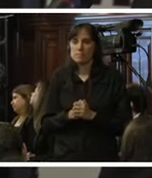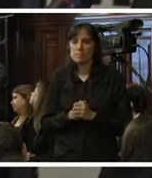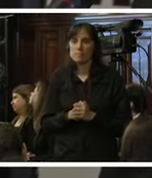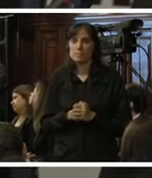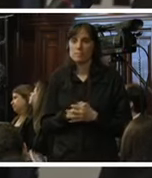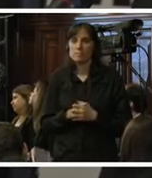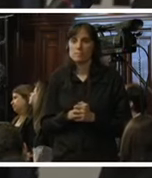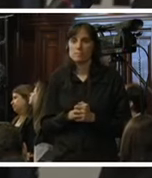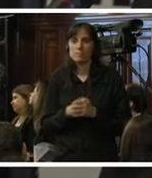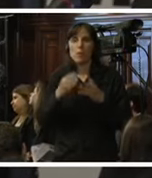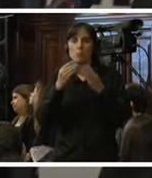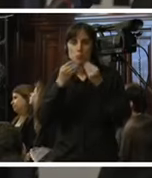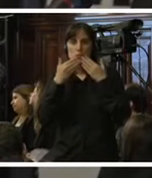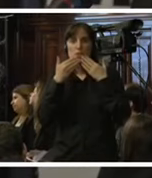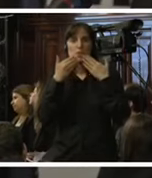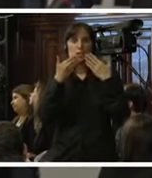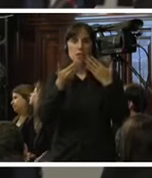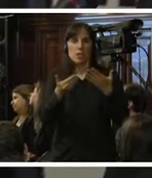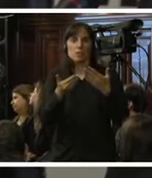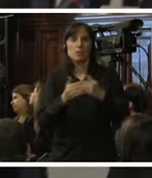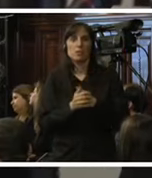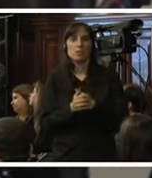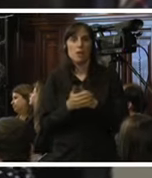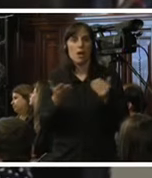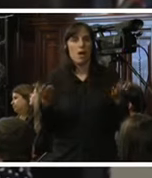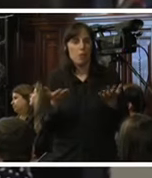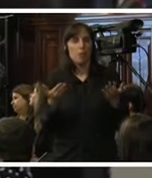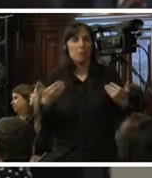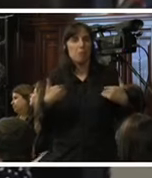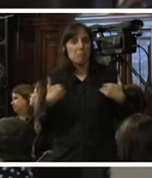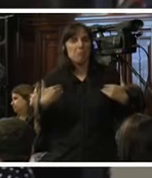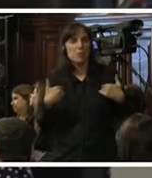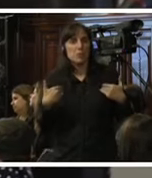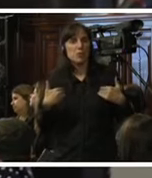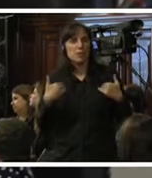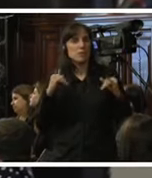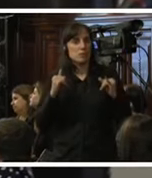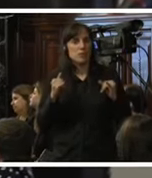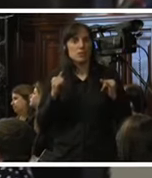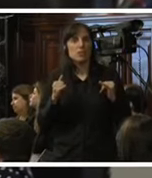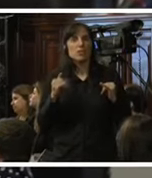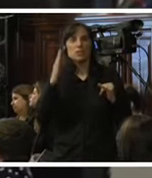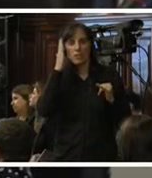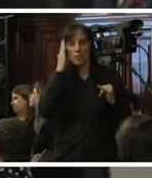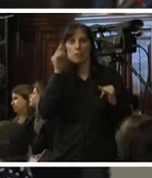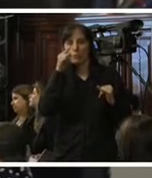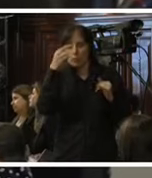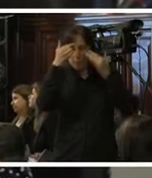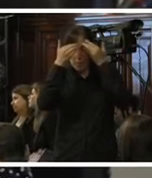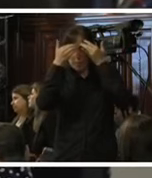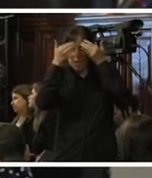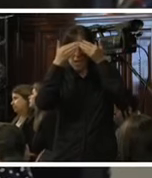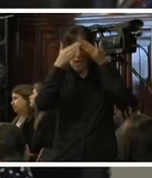Thank you very much. We're very happy to hear that you're open to open discussions with civil